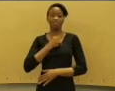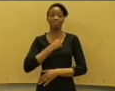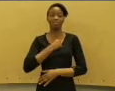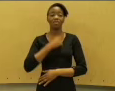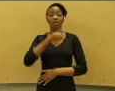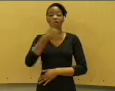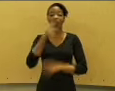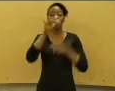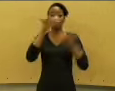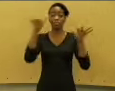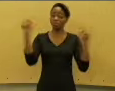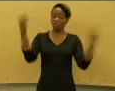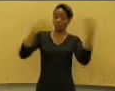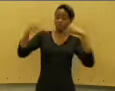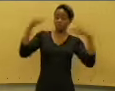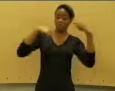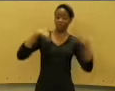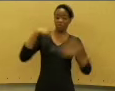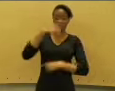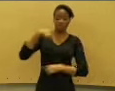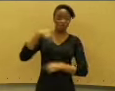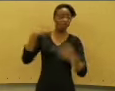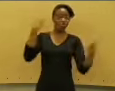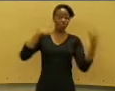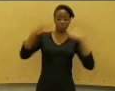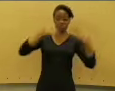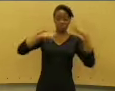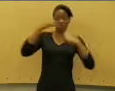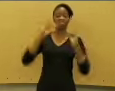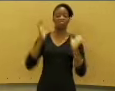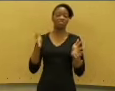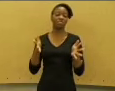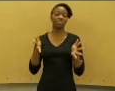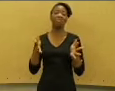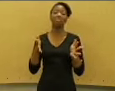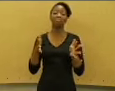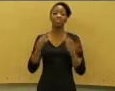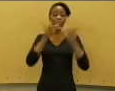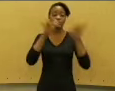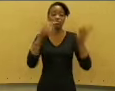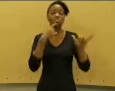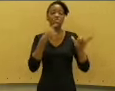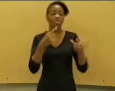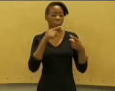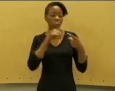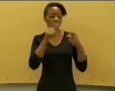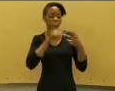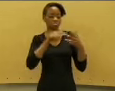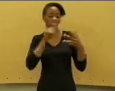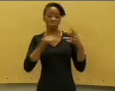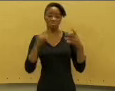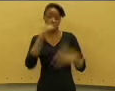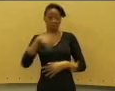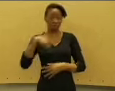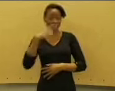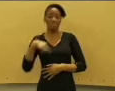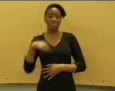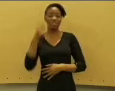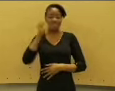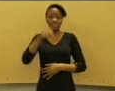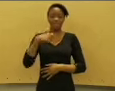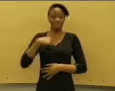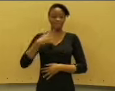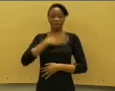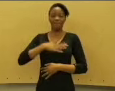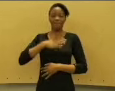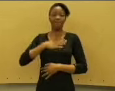people pointing out what's wrong with me. So if everybody's telling me that something is wrong with my body, I'm going to start feeling like something is wrong